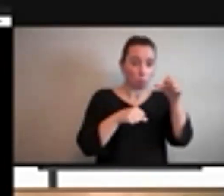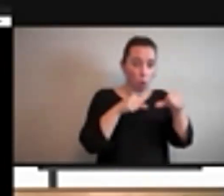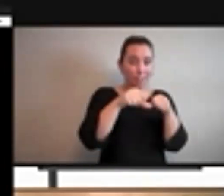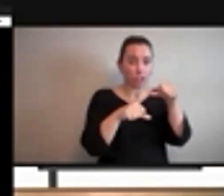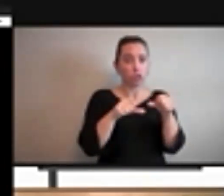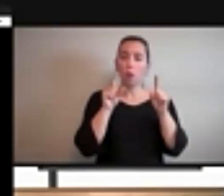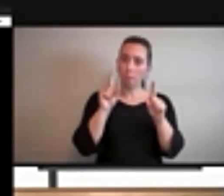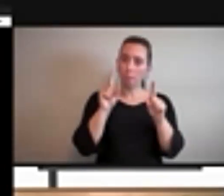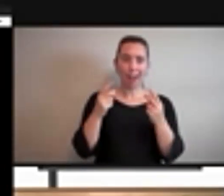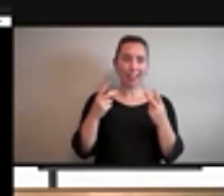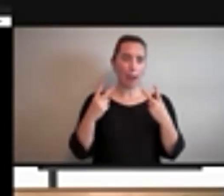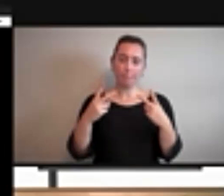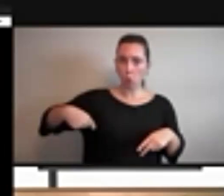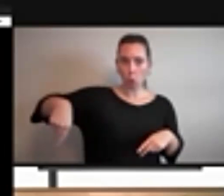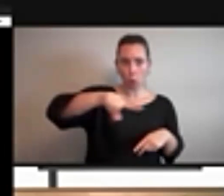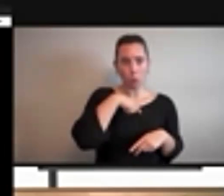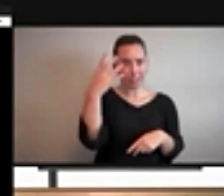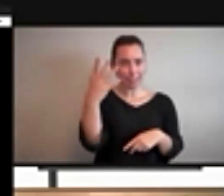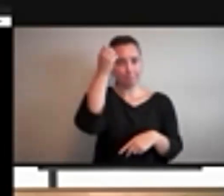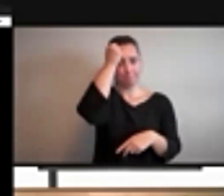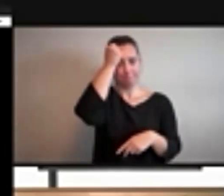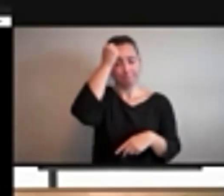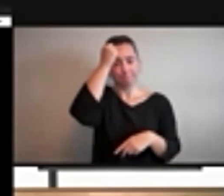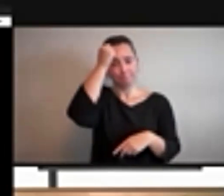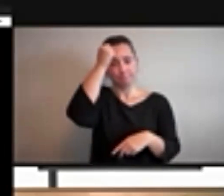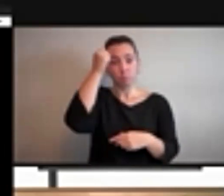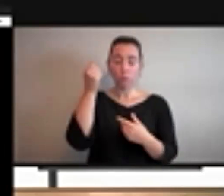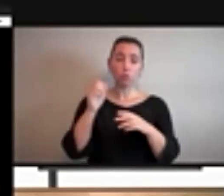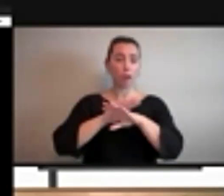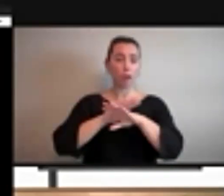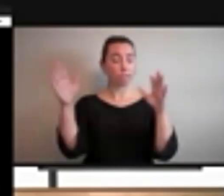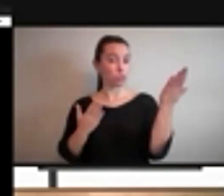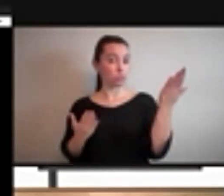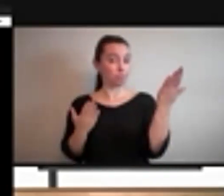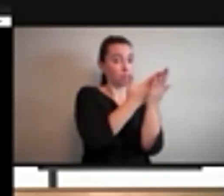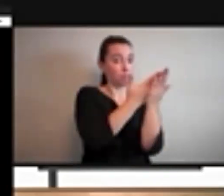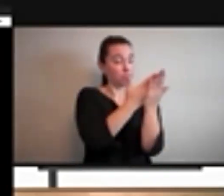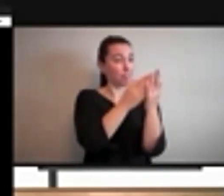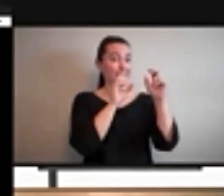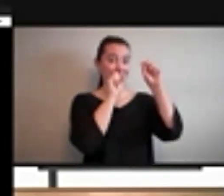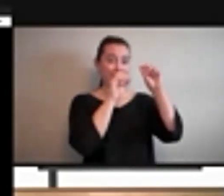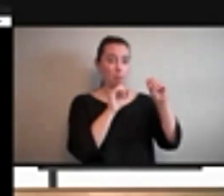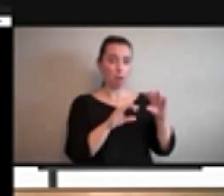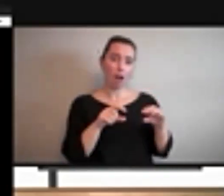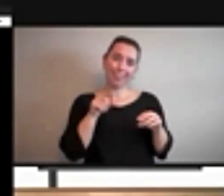It's an important aspect. So we did raise that, and that's something that should be considered